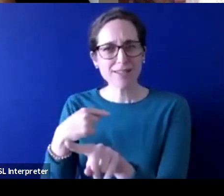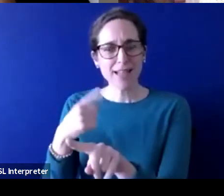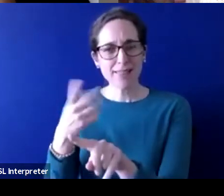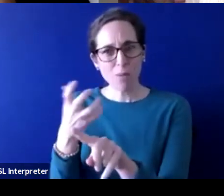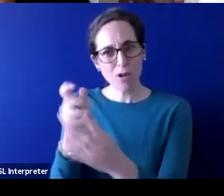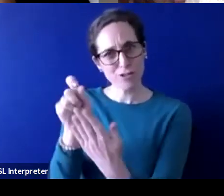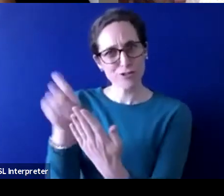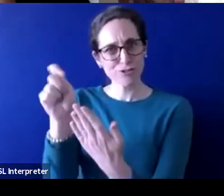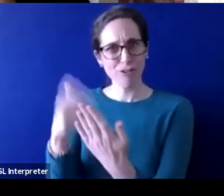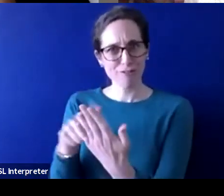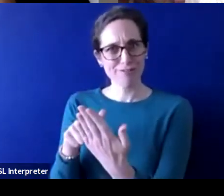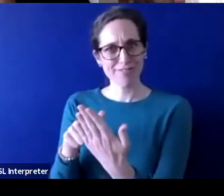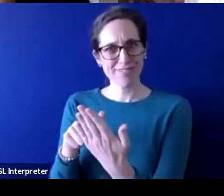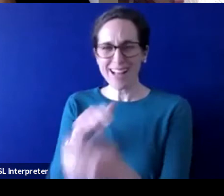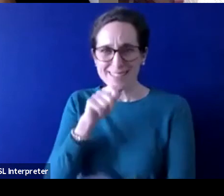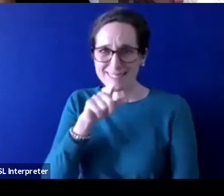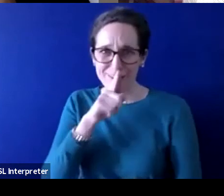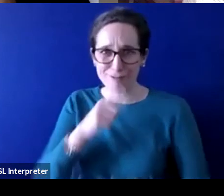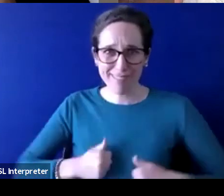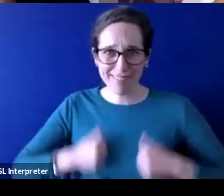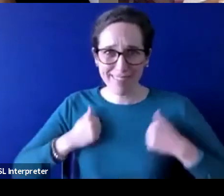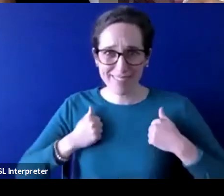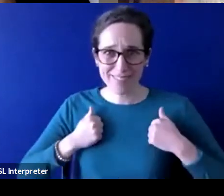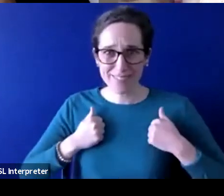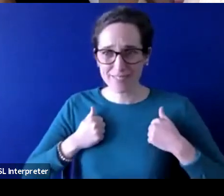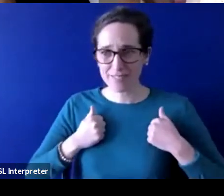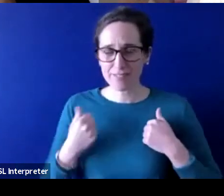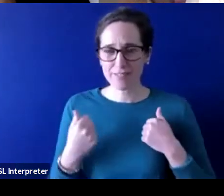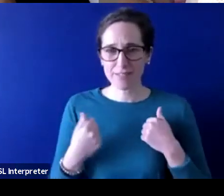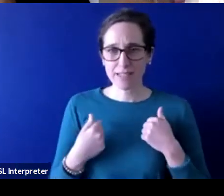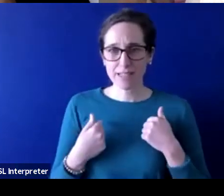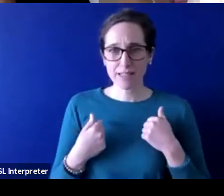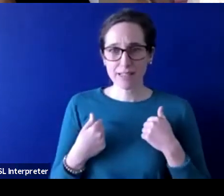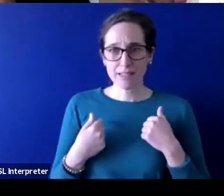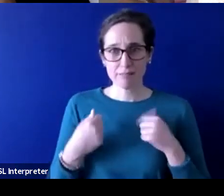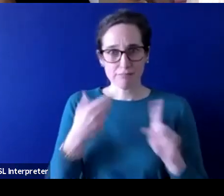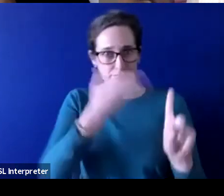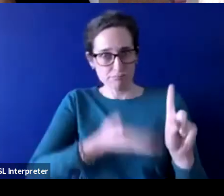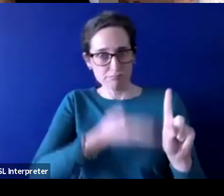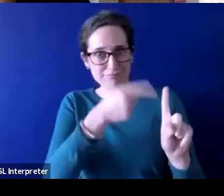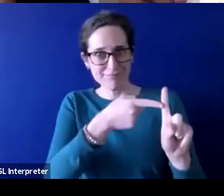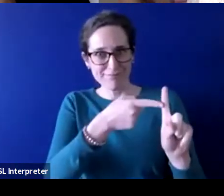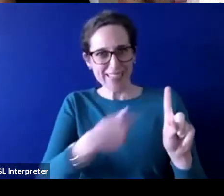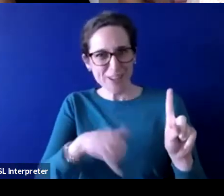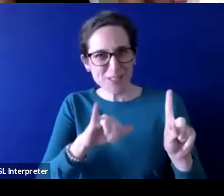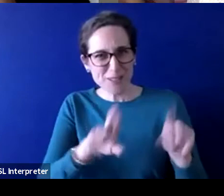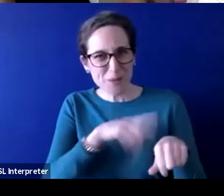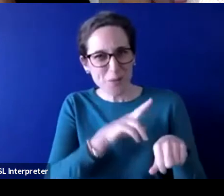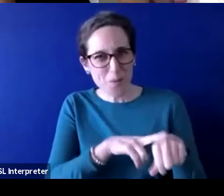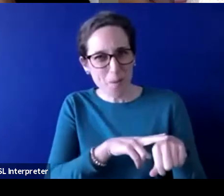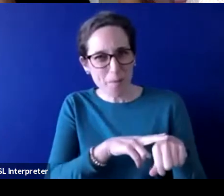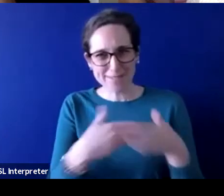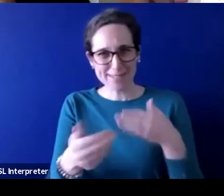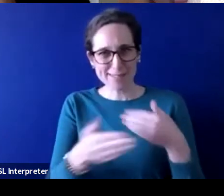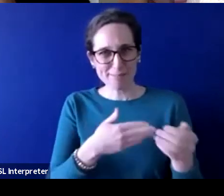feel like that's not real life. Like just because somebody is LGBTQ, they're still a normal person. There are still other things about them